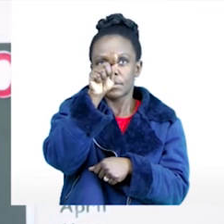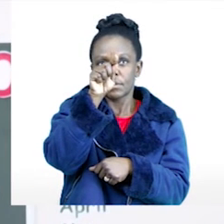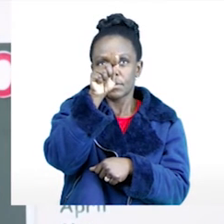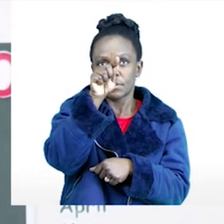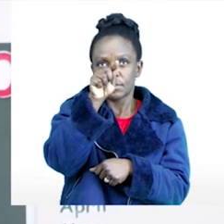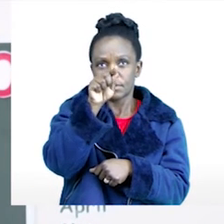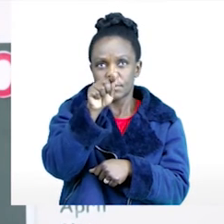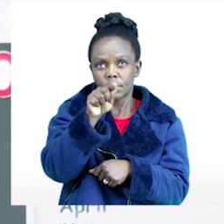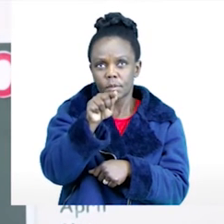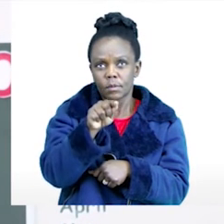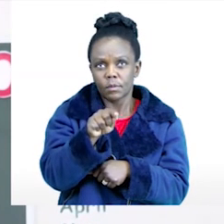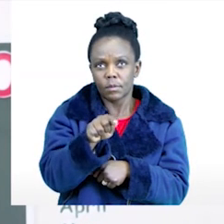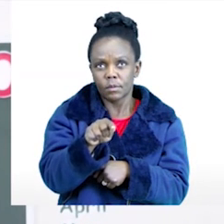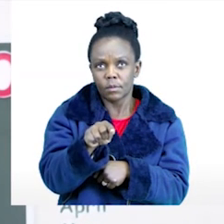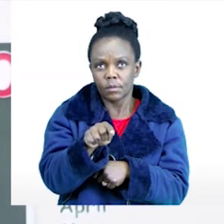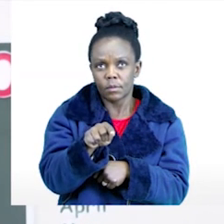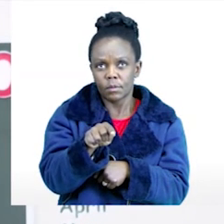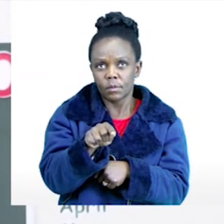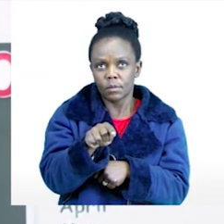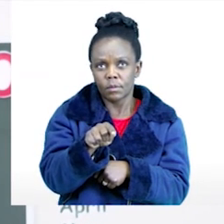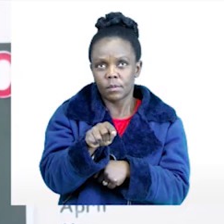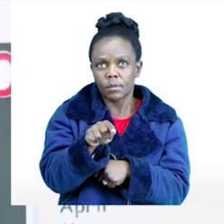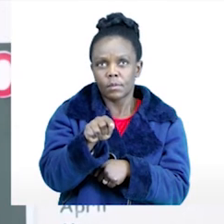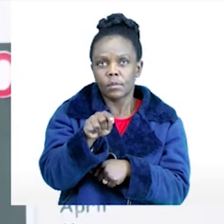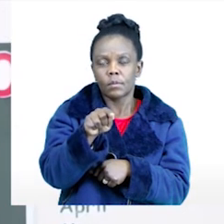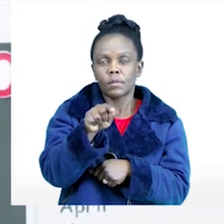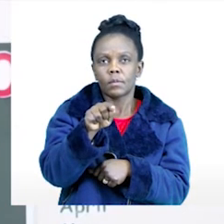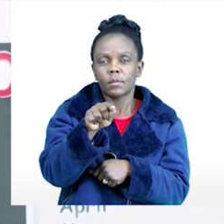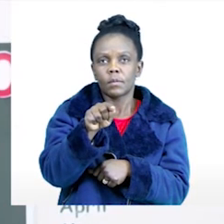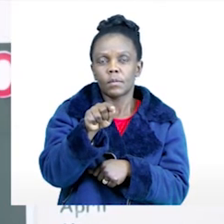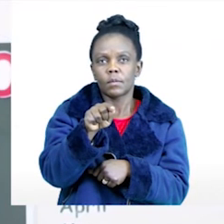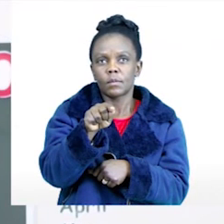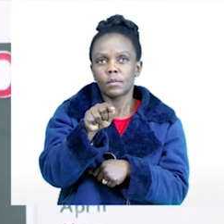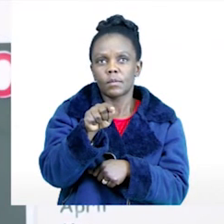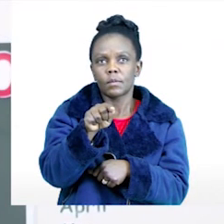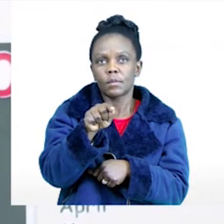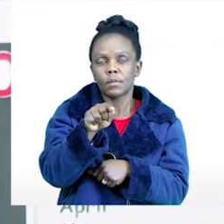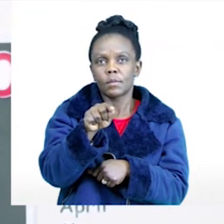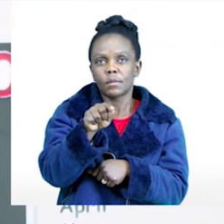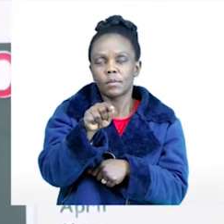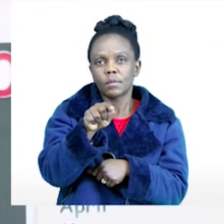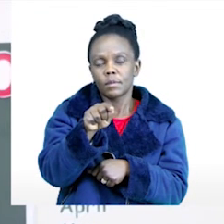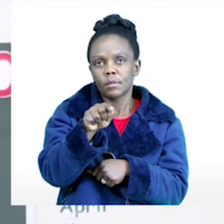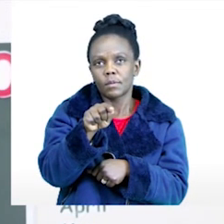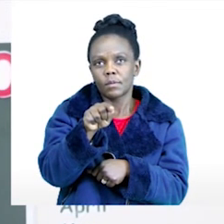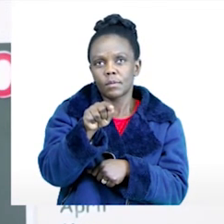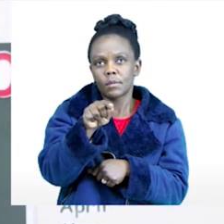up and down. Remember, you're not allowed to lift up your